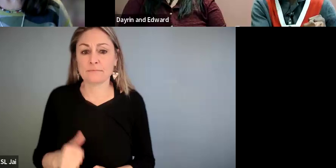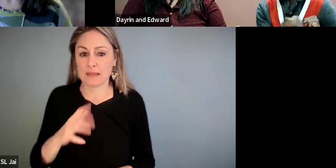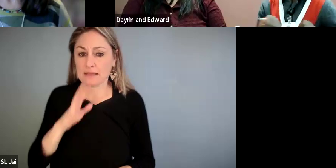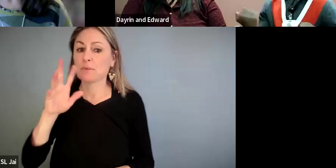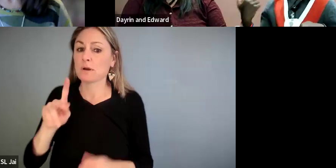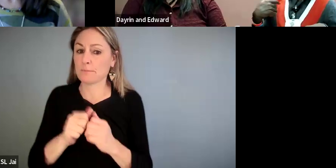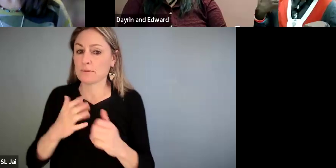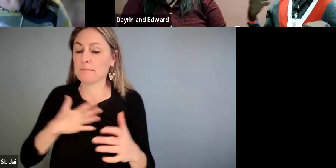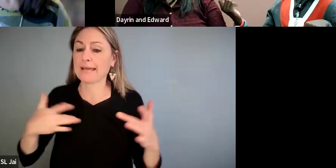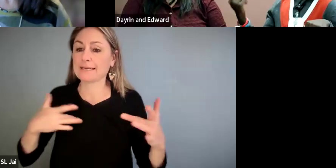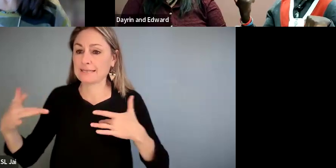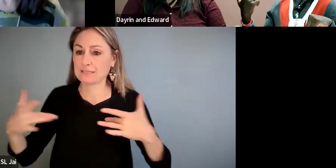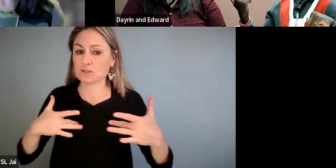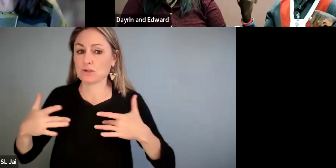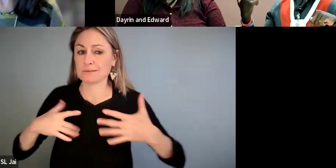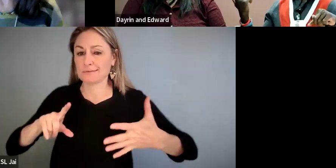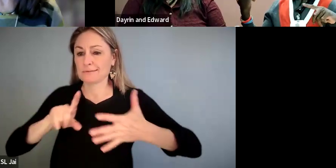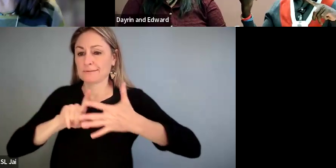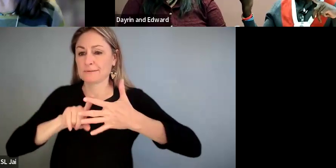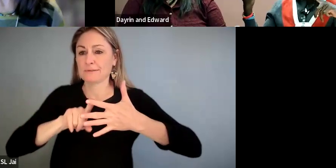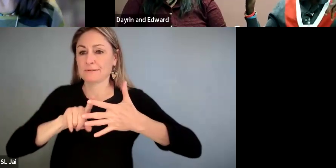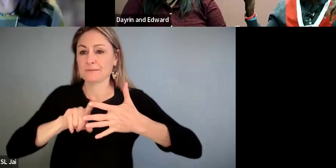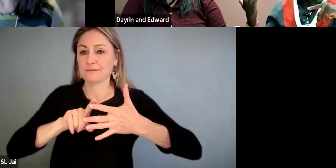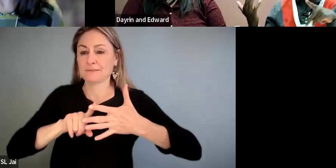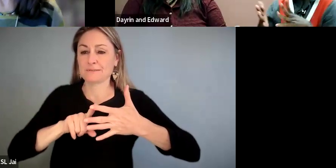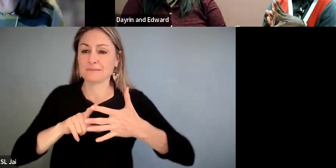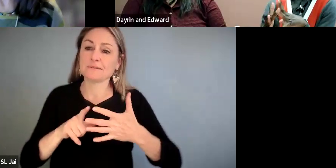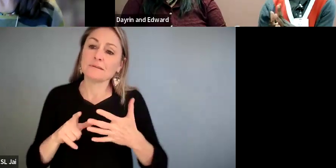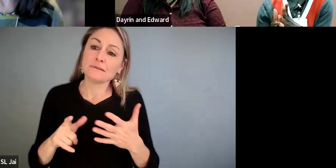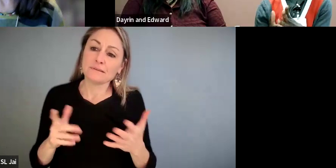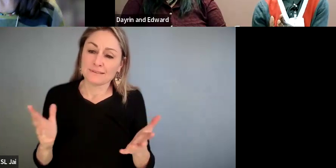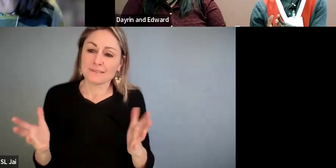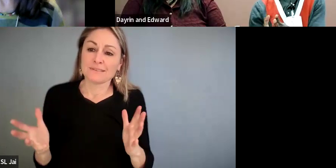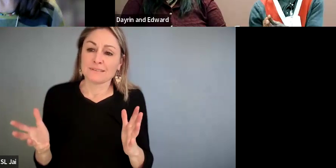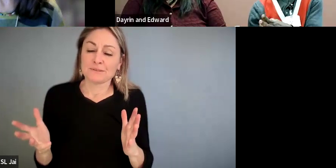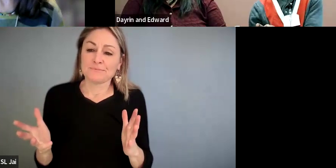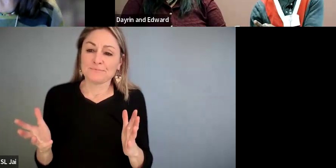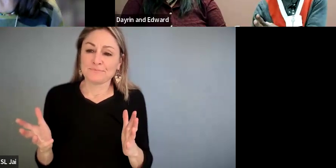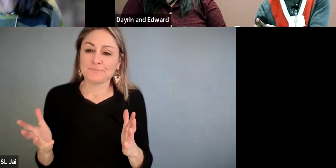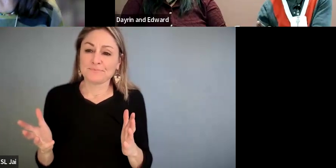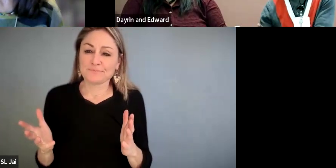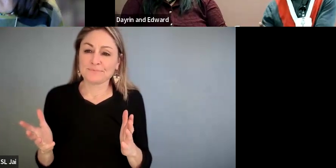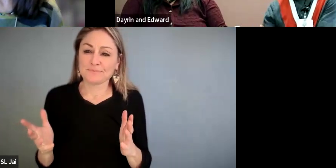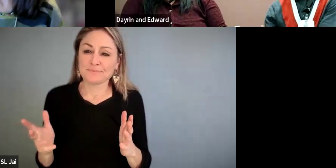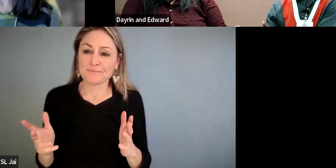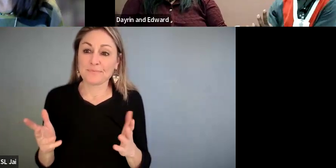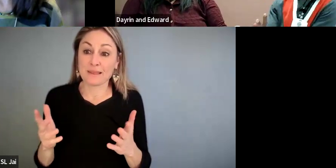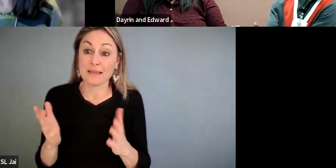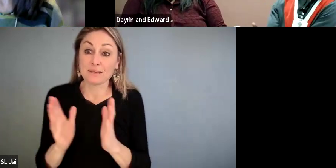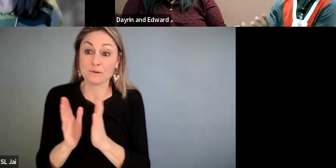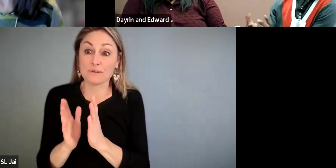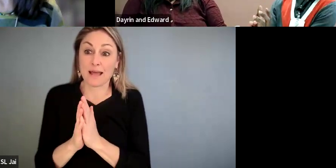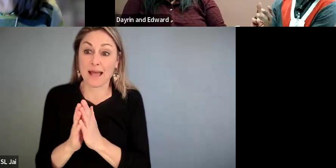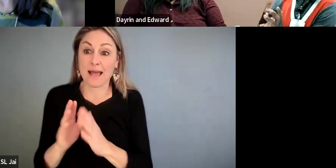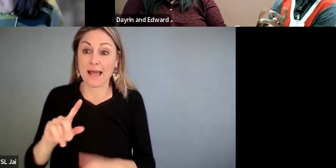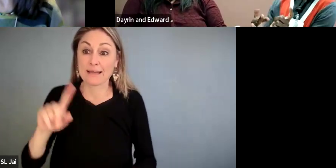the things that those are sometimes kind of know that you ask your question